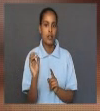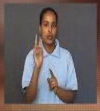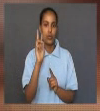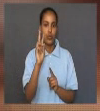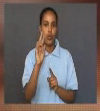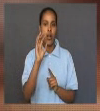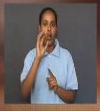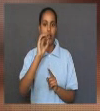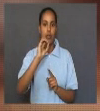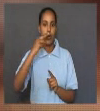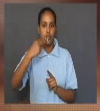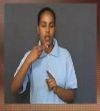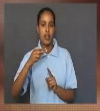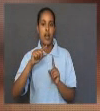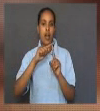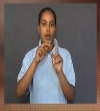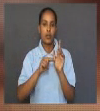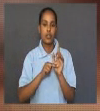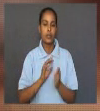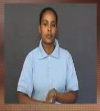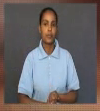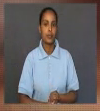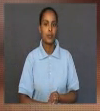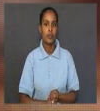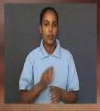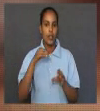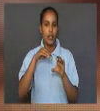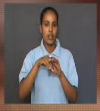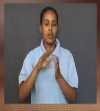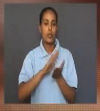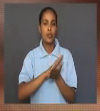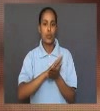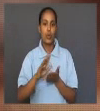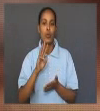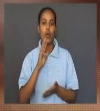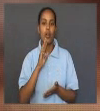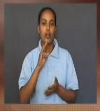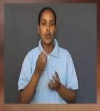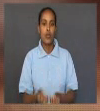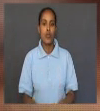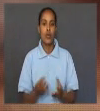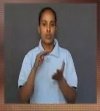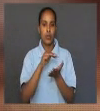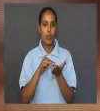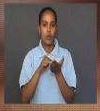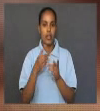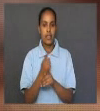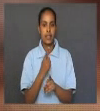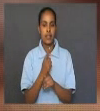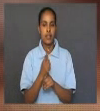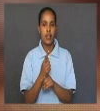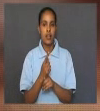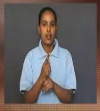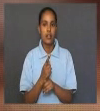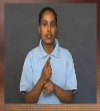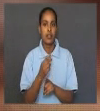2 hydroxide ions. In pure water, most molecules exist as